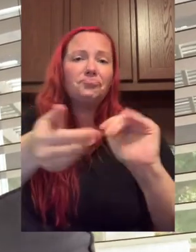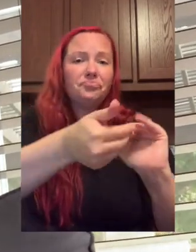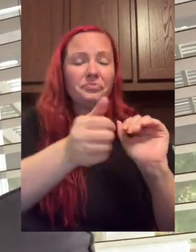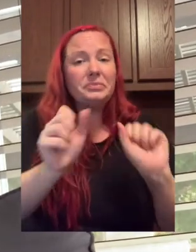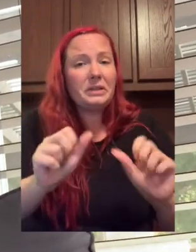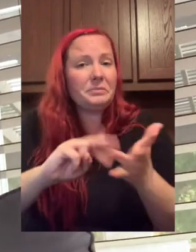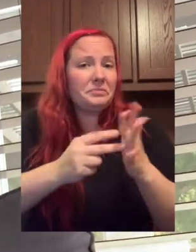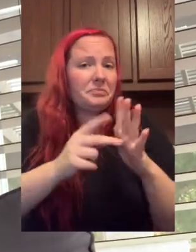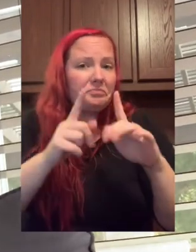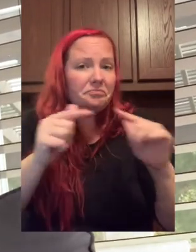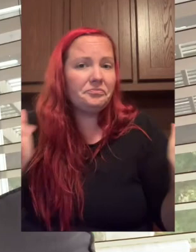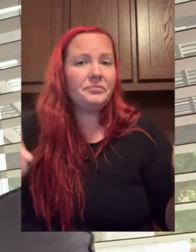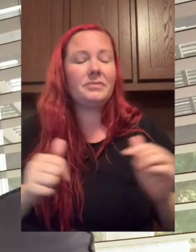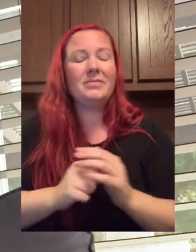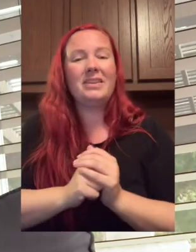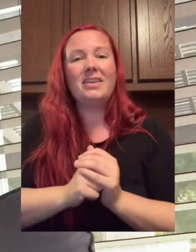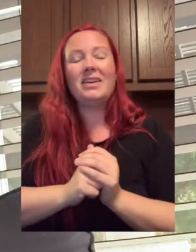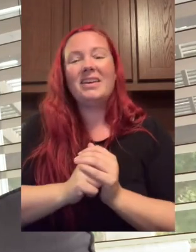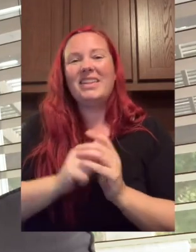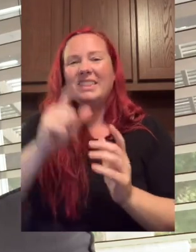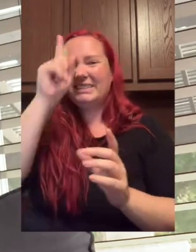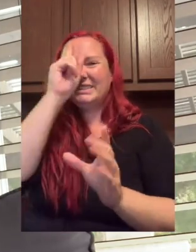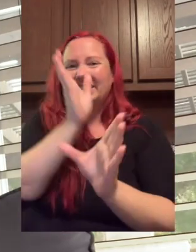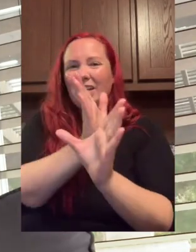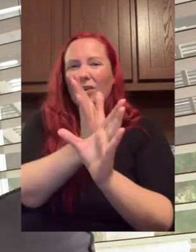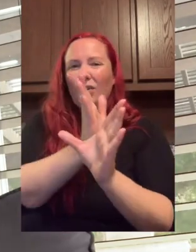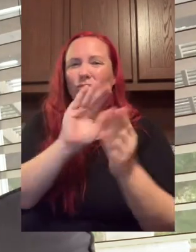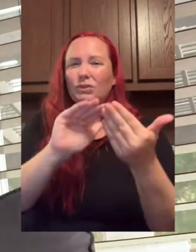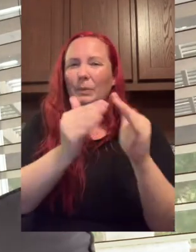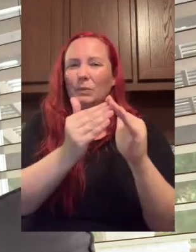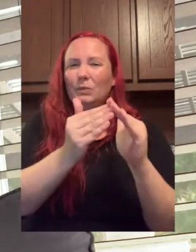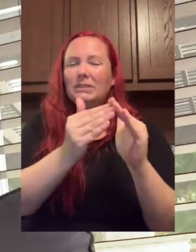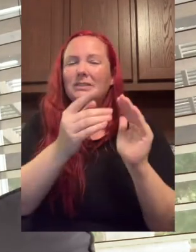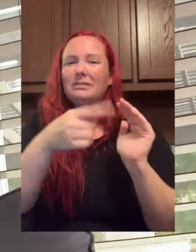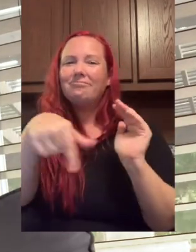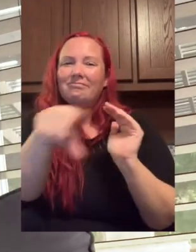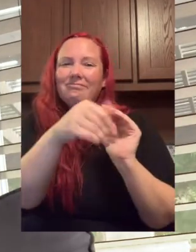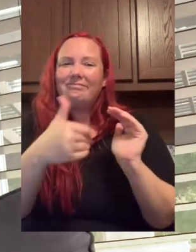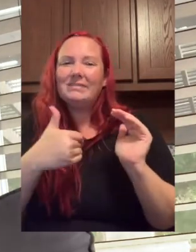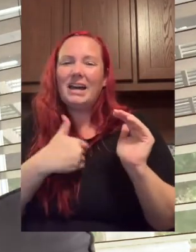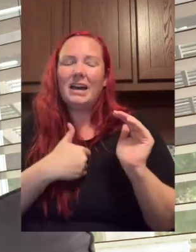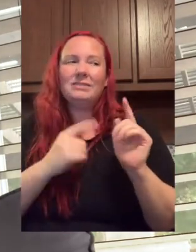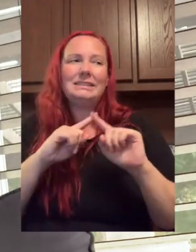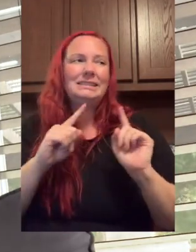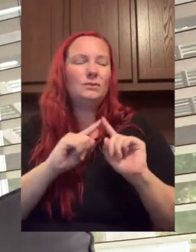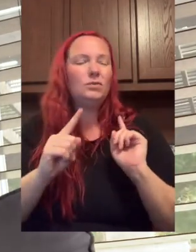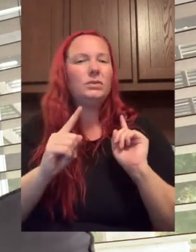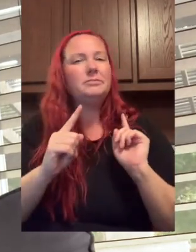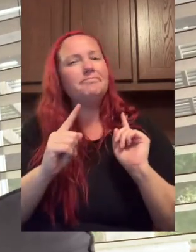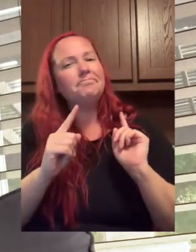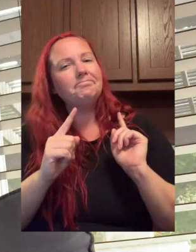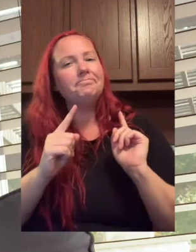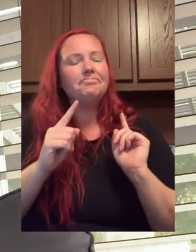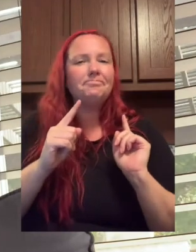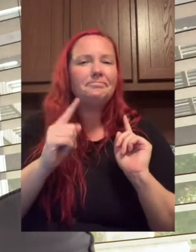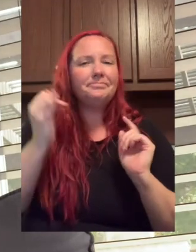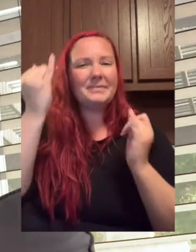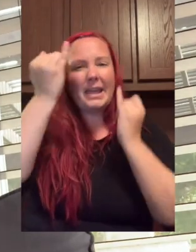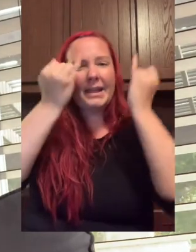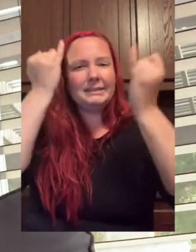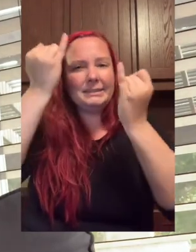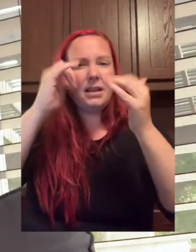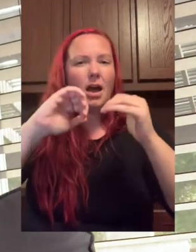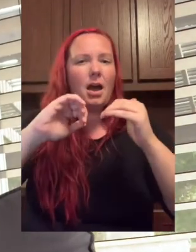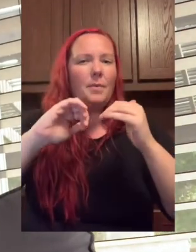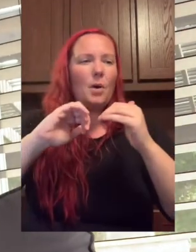and extramarital romances, even if they're one night stands or just casual hookups.